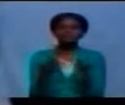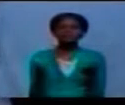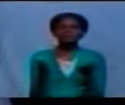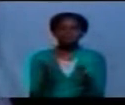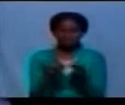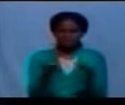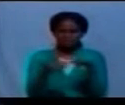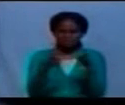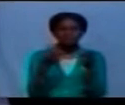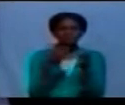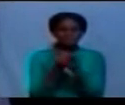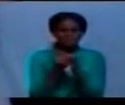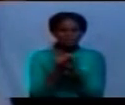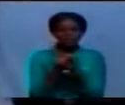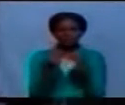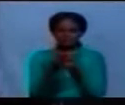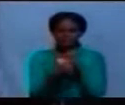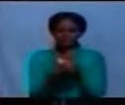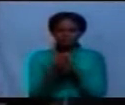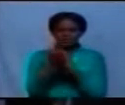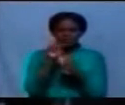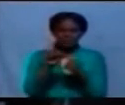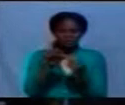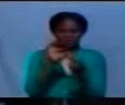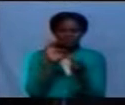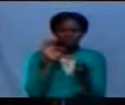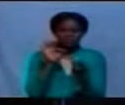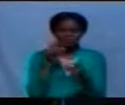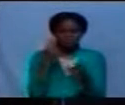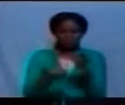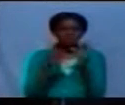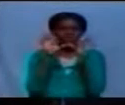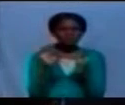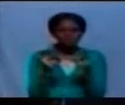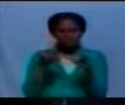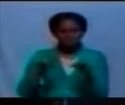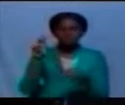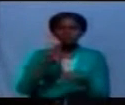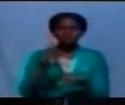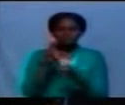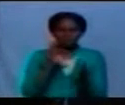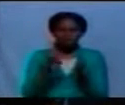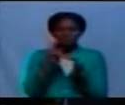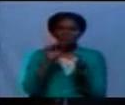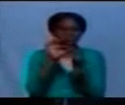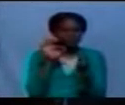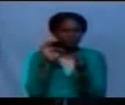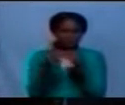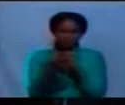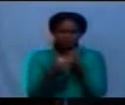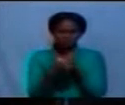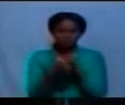Well, that's a misconception. You need to select the right kind of account. If you select a savings